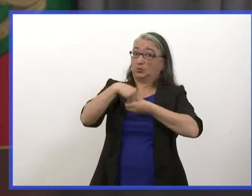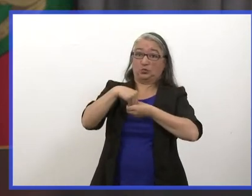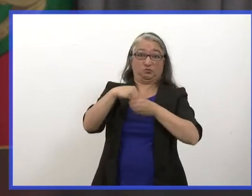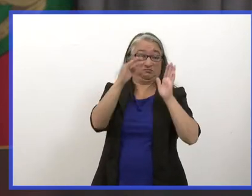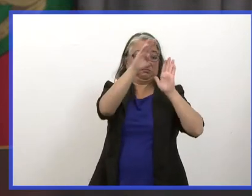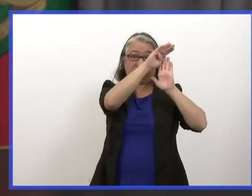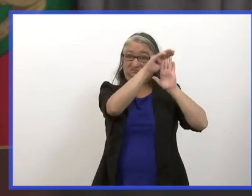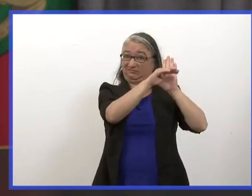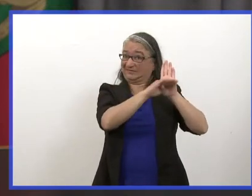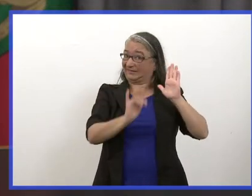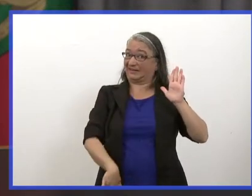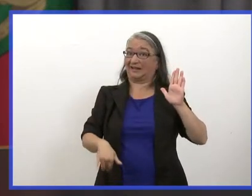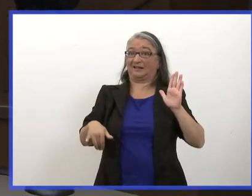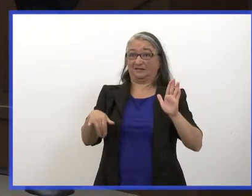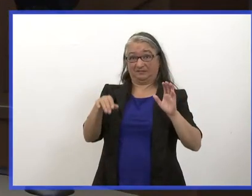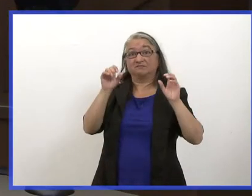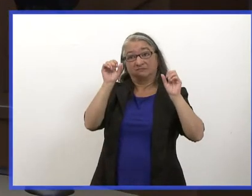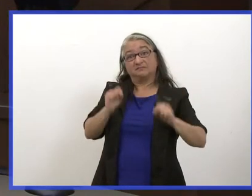enforceable.